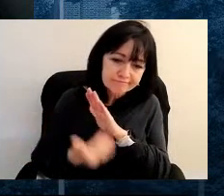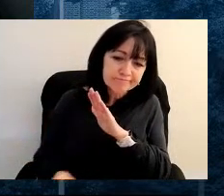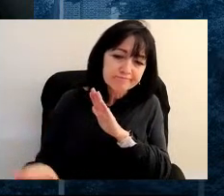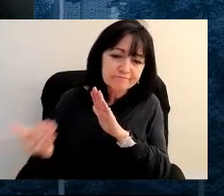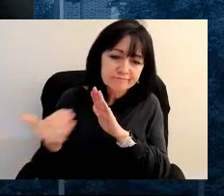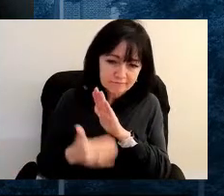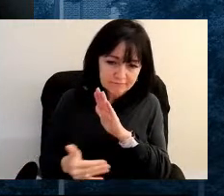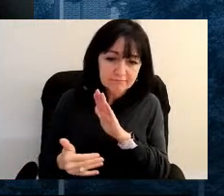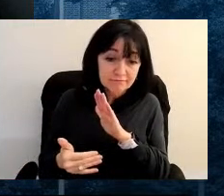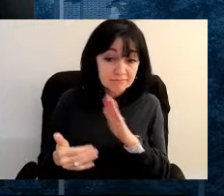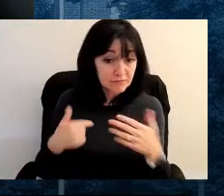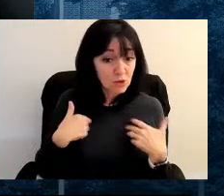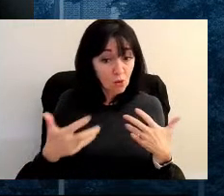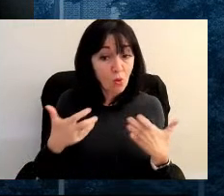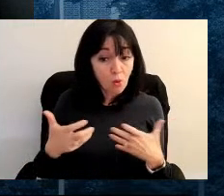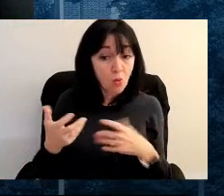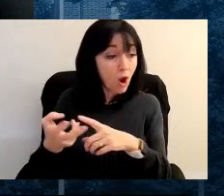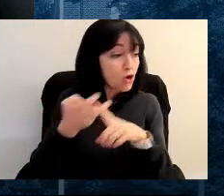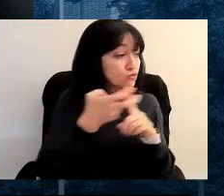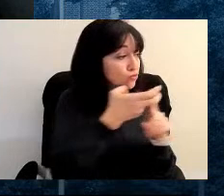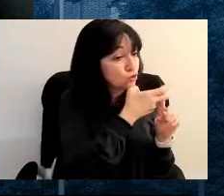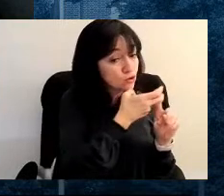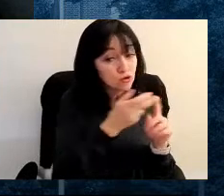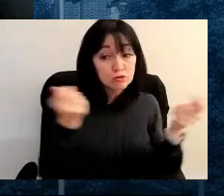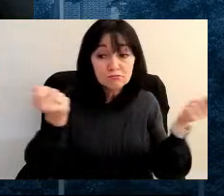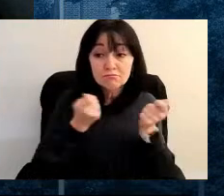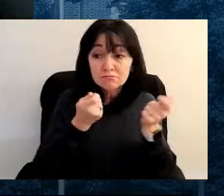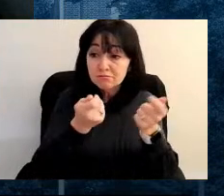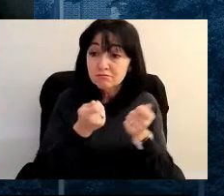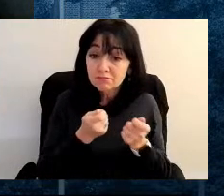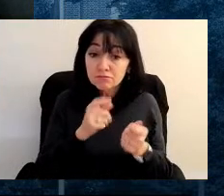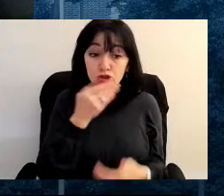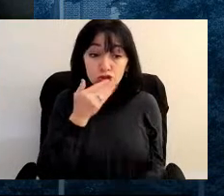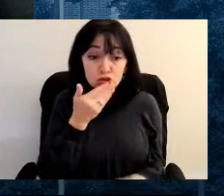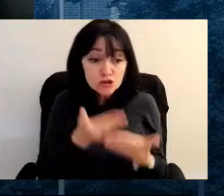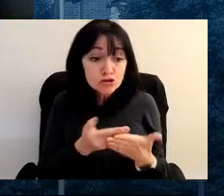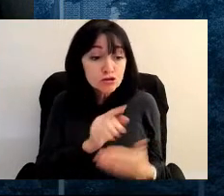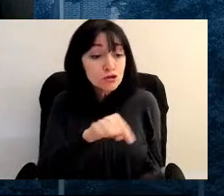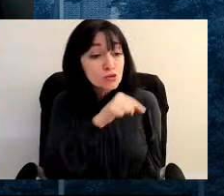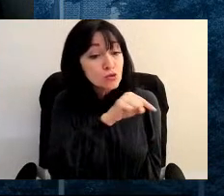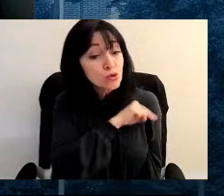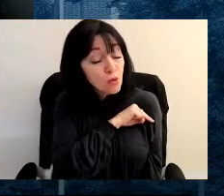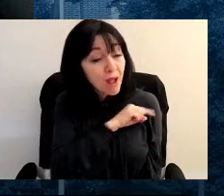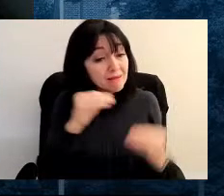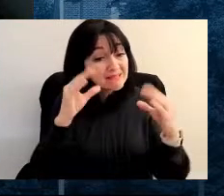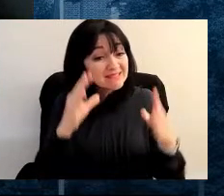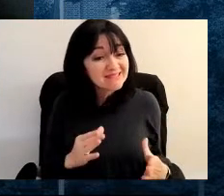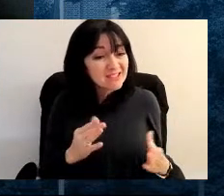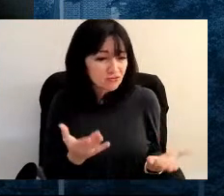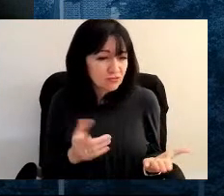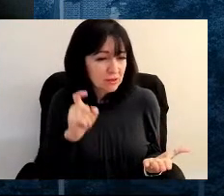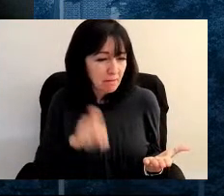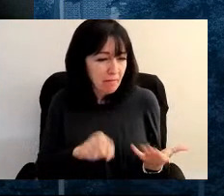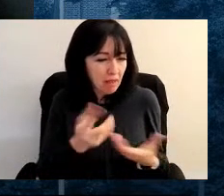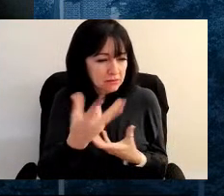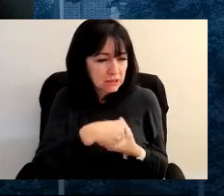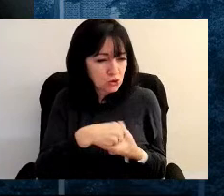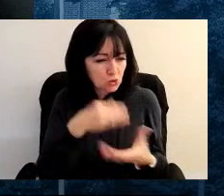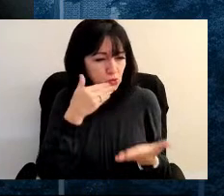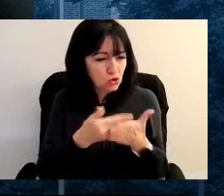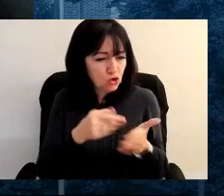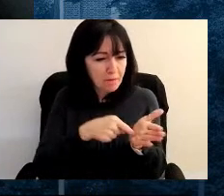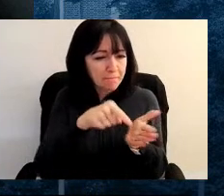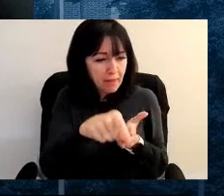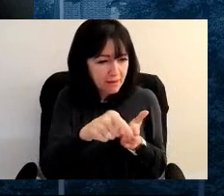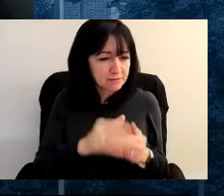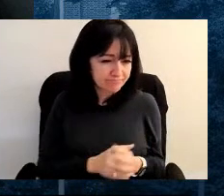we want to recruit and retain quality educators, we need to provide them with a respectable salary at the beginning of their career.